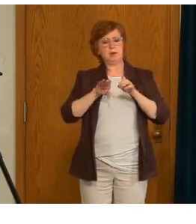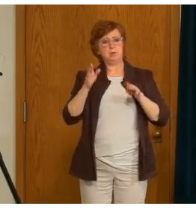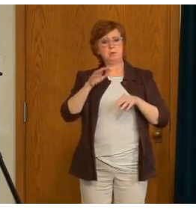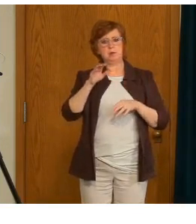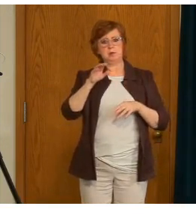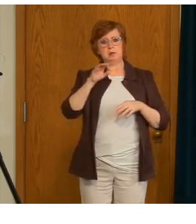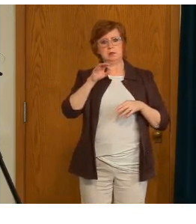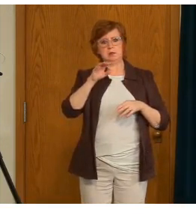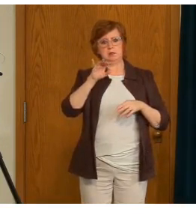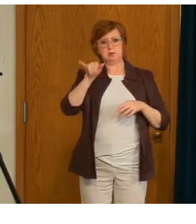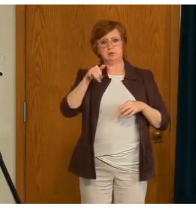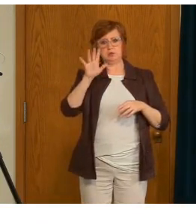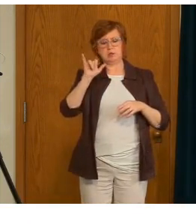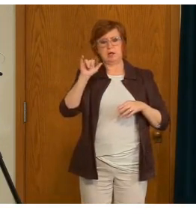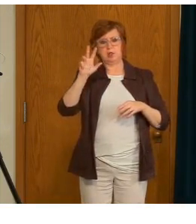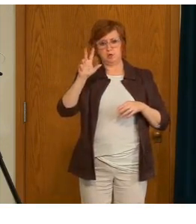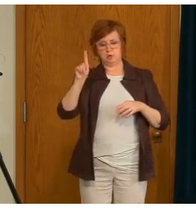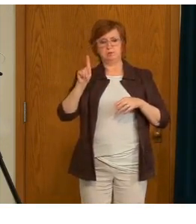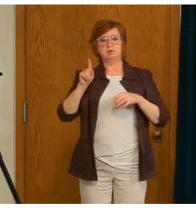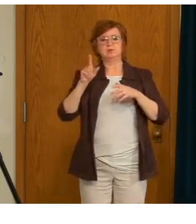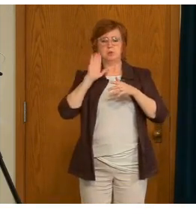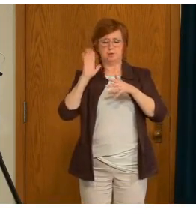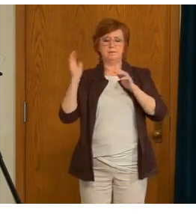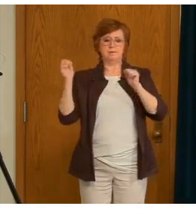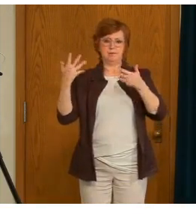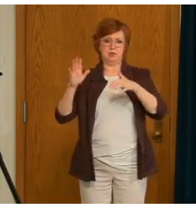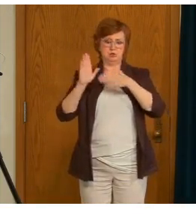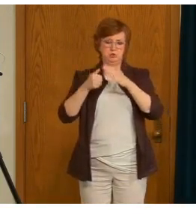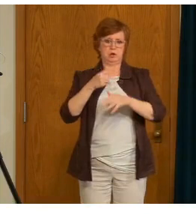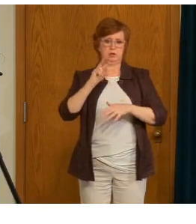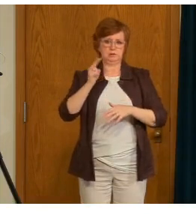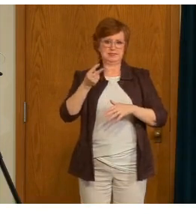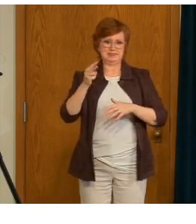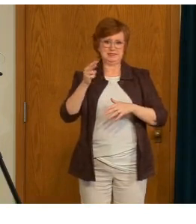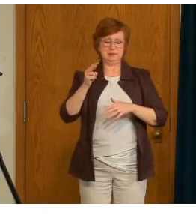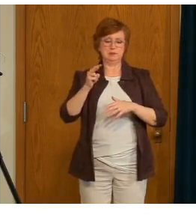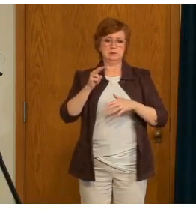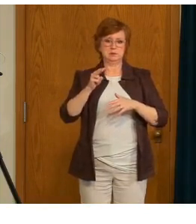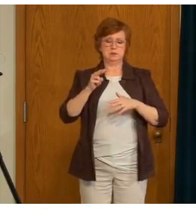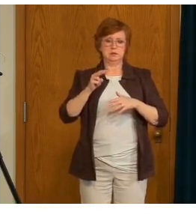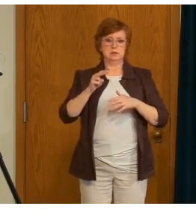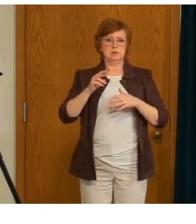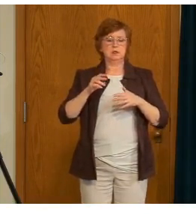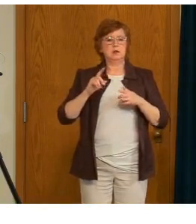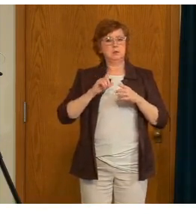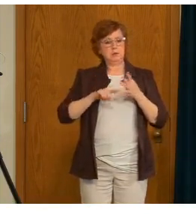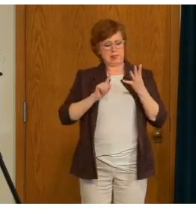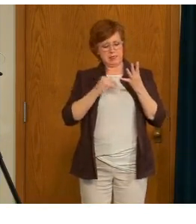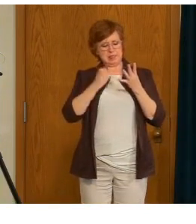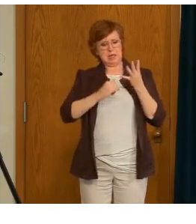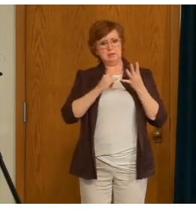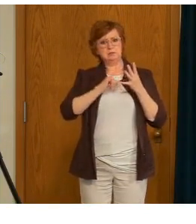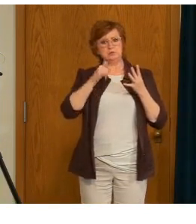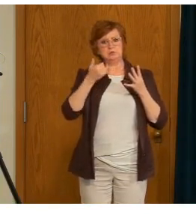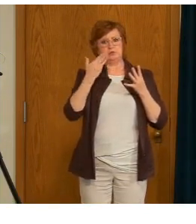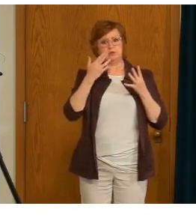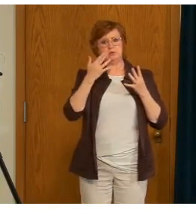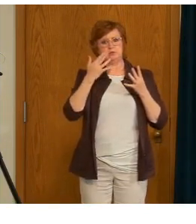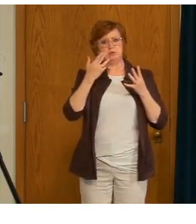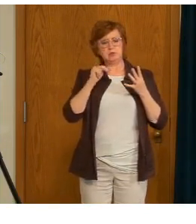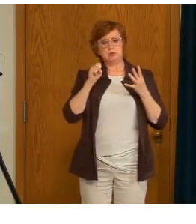July. The only exception to all of this, of course, is the Janssen vaccine by Johnson & Johnson. It's a single-shot